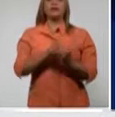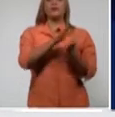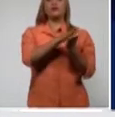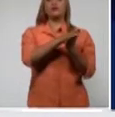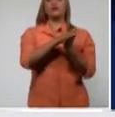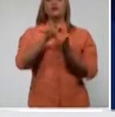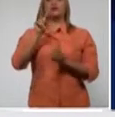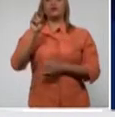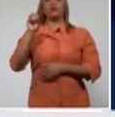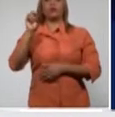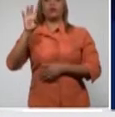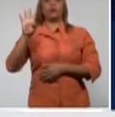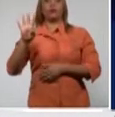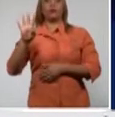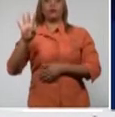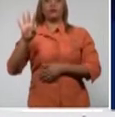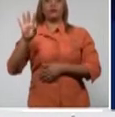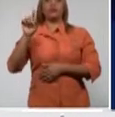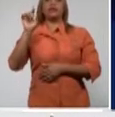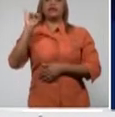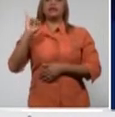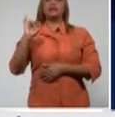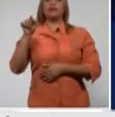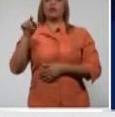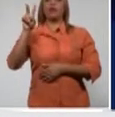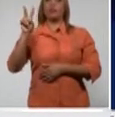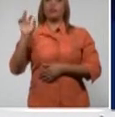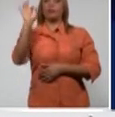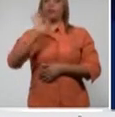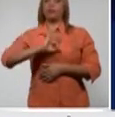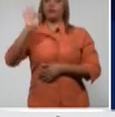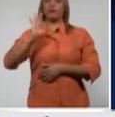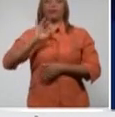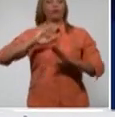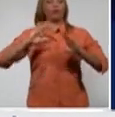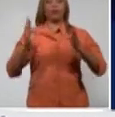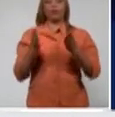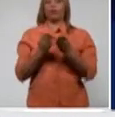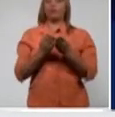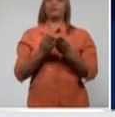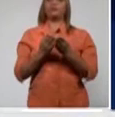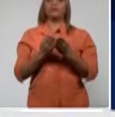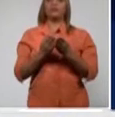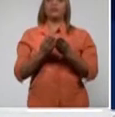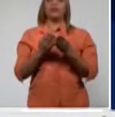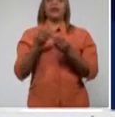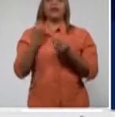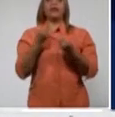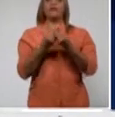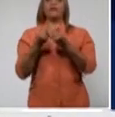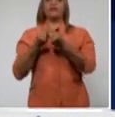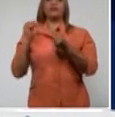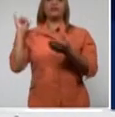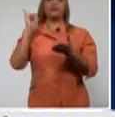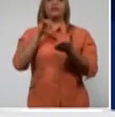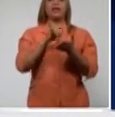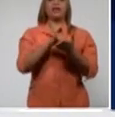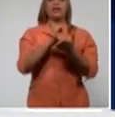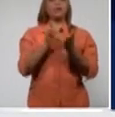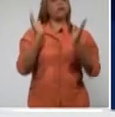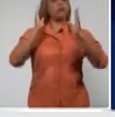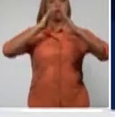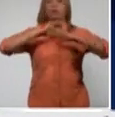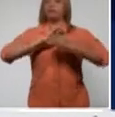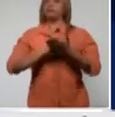determined. This brings the total number of cases where it has not been possible to determine the source of infection in